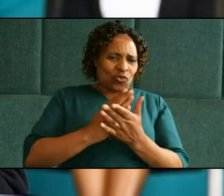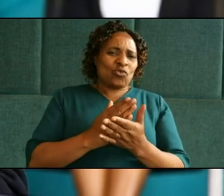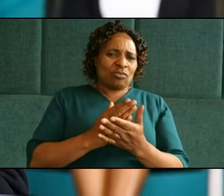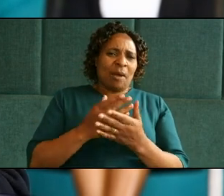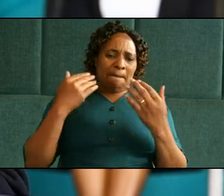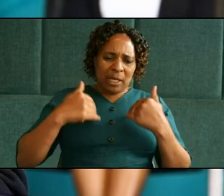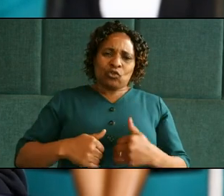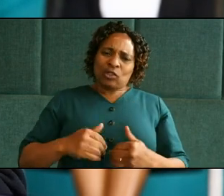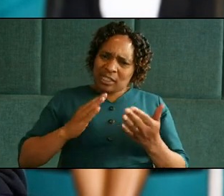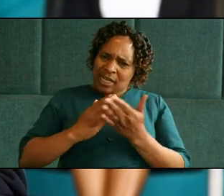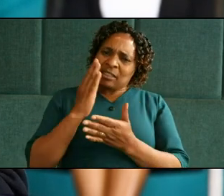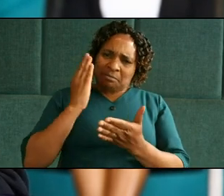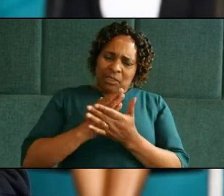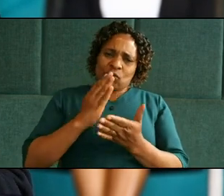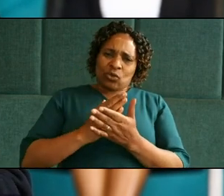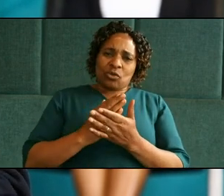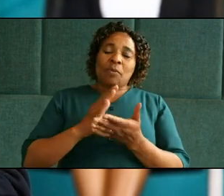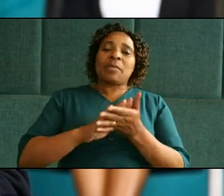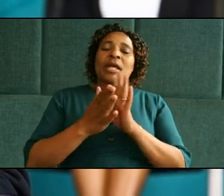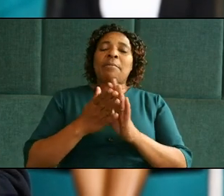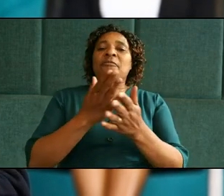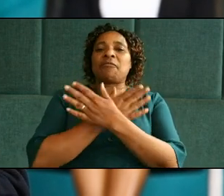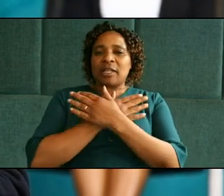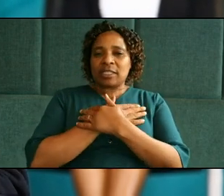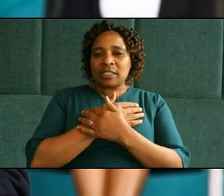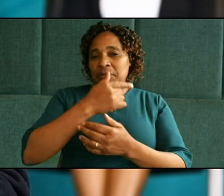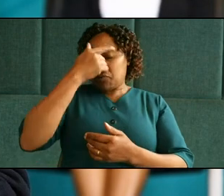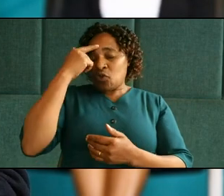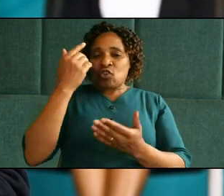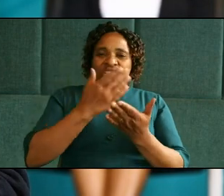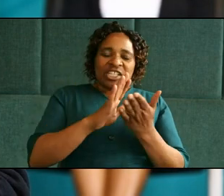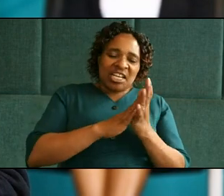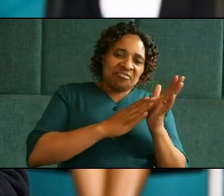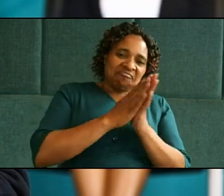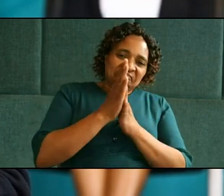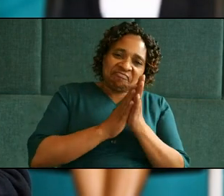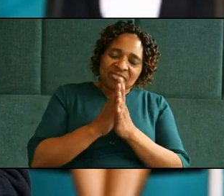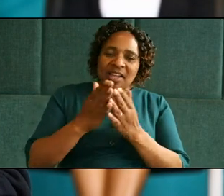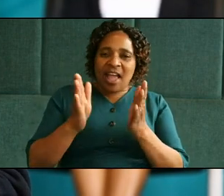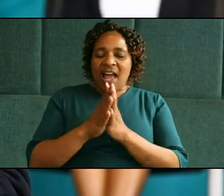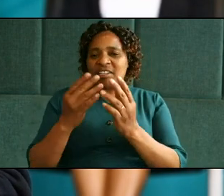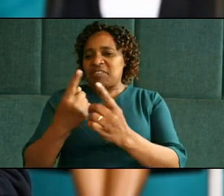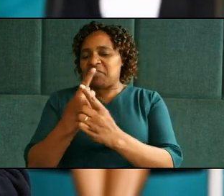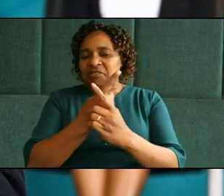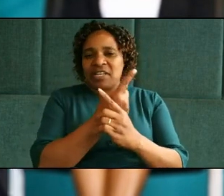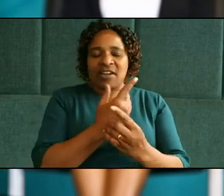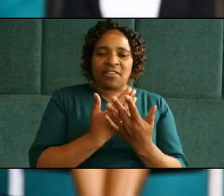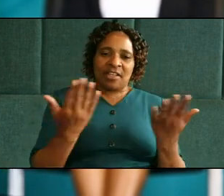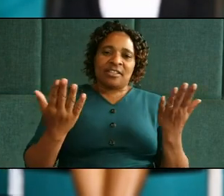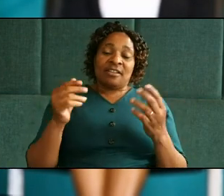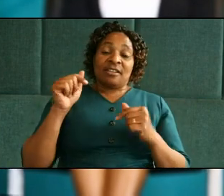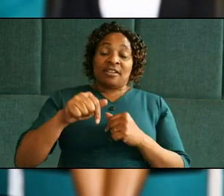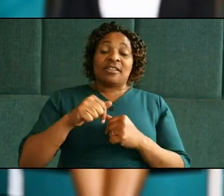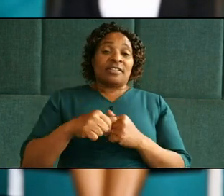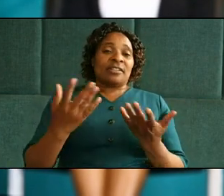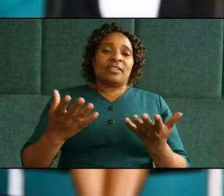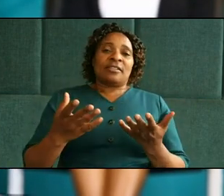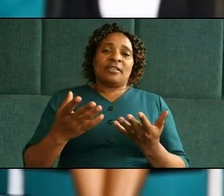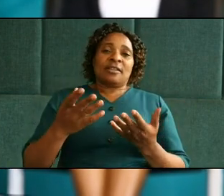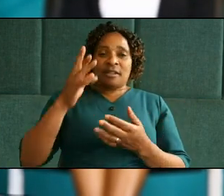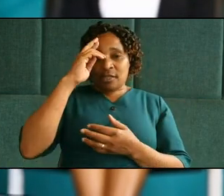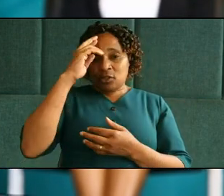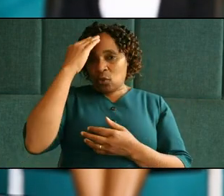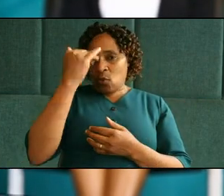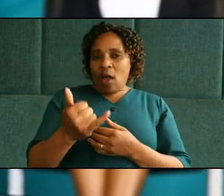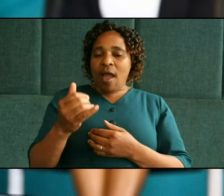person? You became friends immediately, possibly because of shared interests and stuff like that. This was the case with Anna